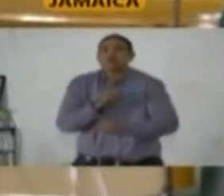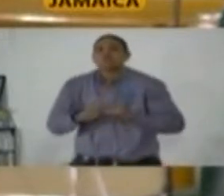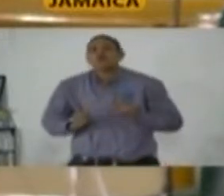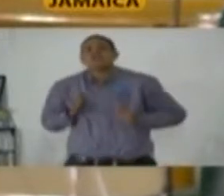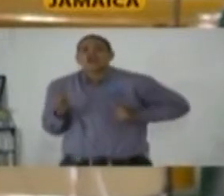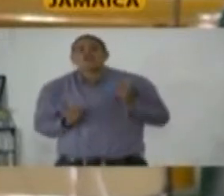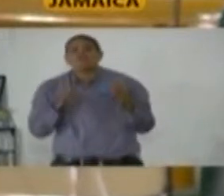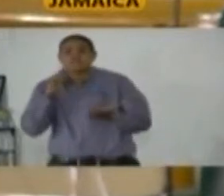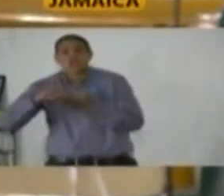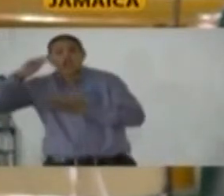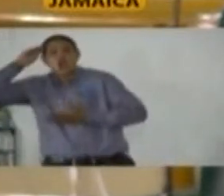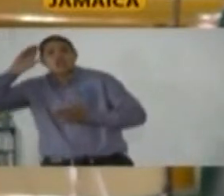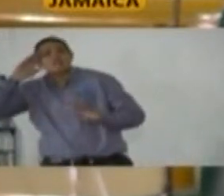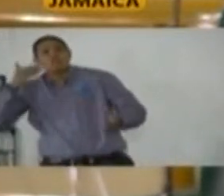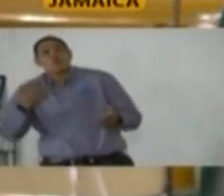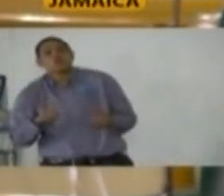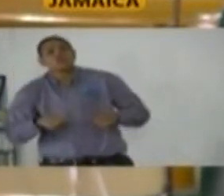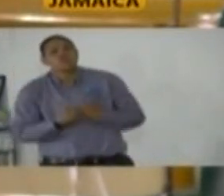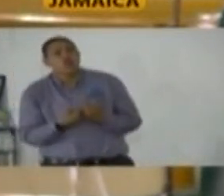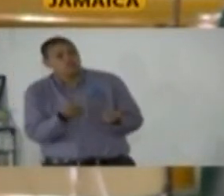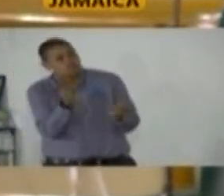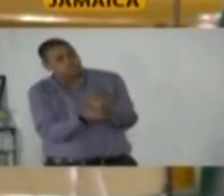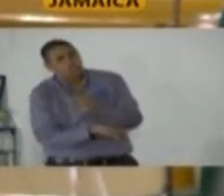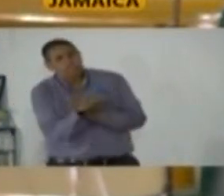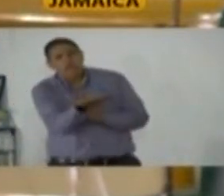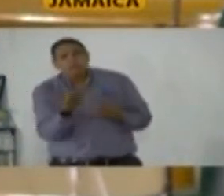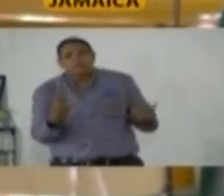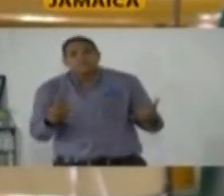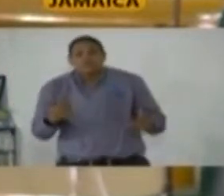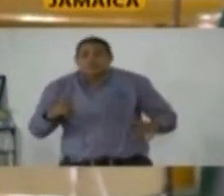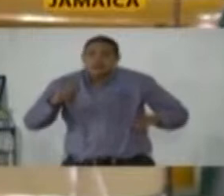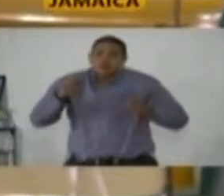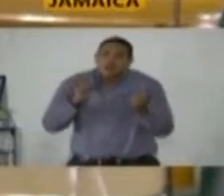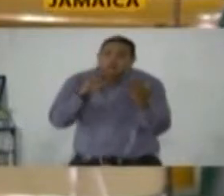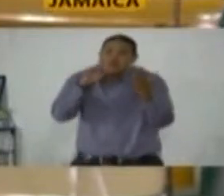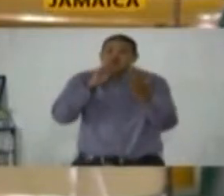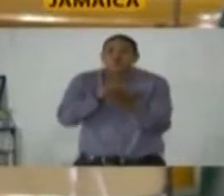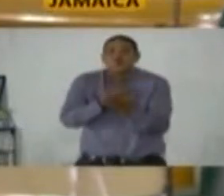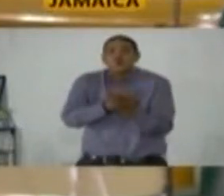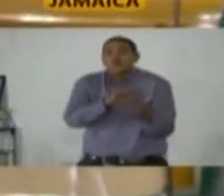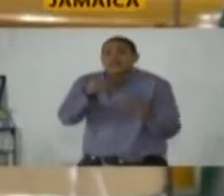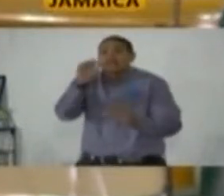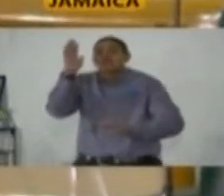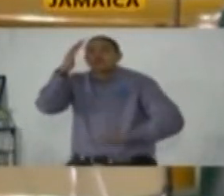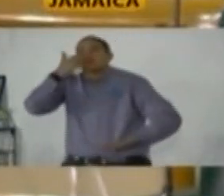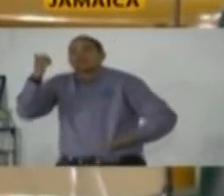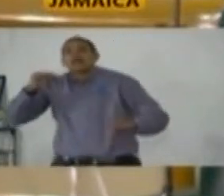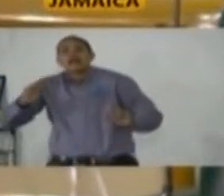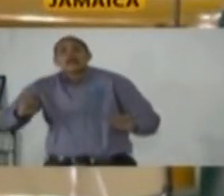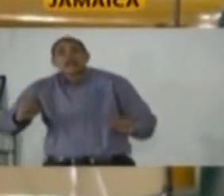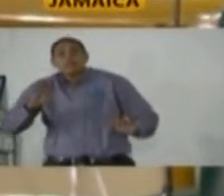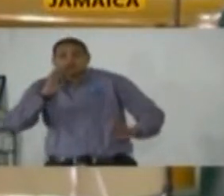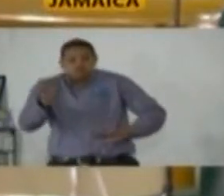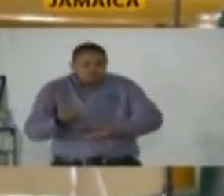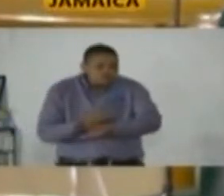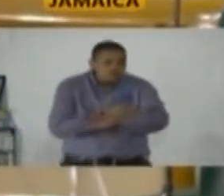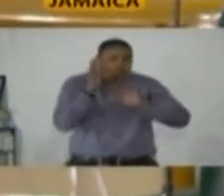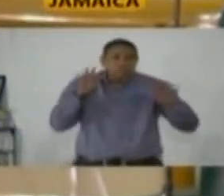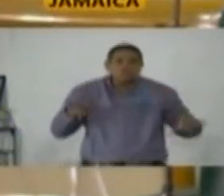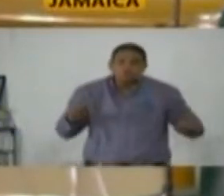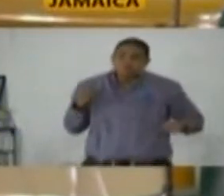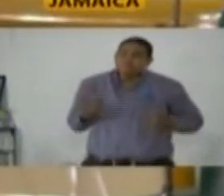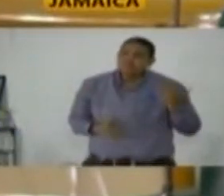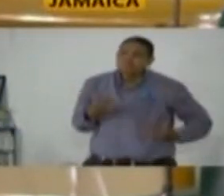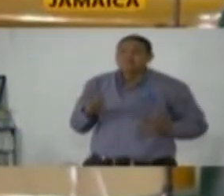learning challenges. Through these approaches, school leaders will be better able to make crucial decisions